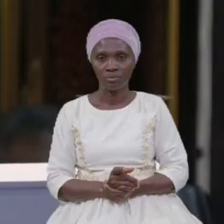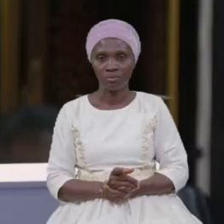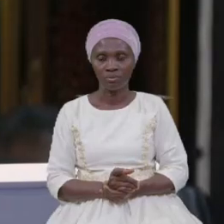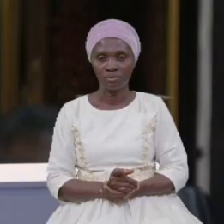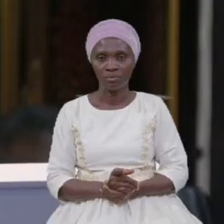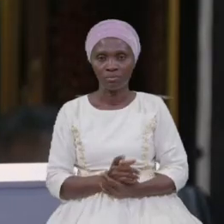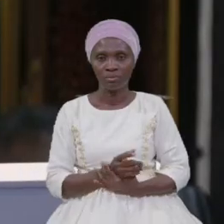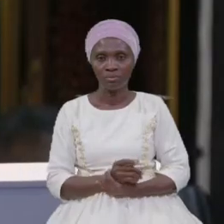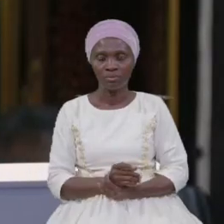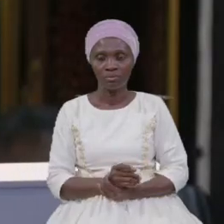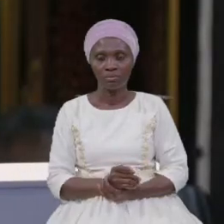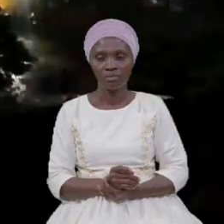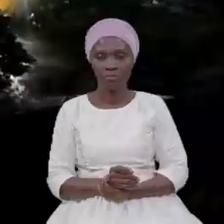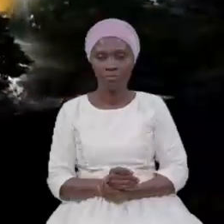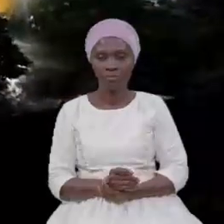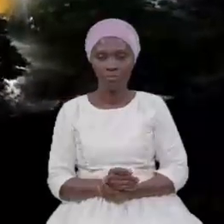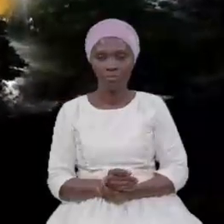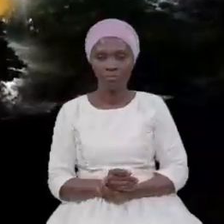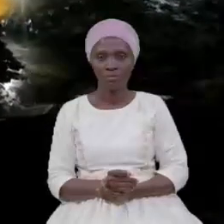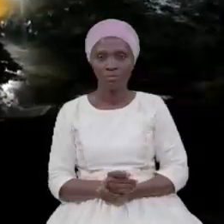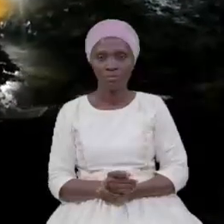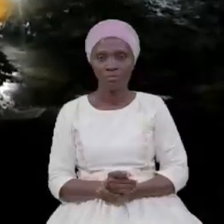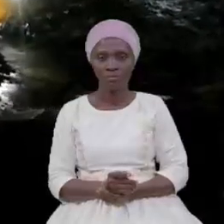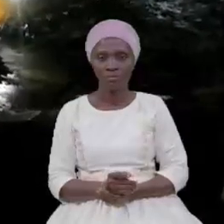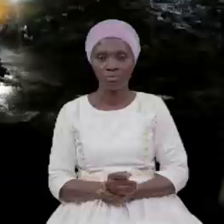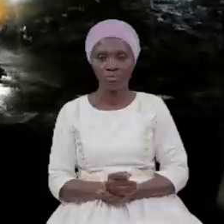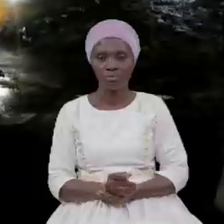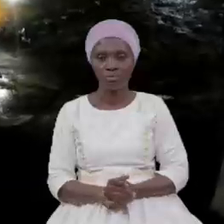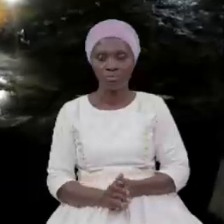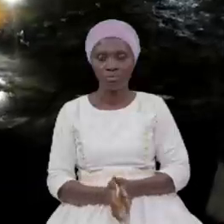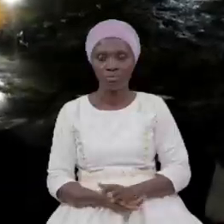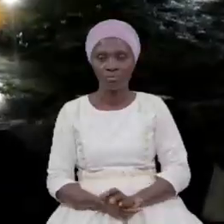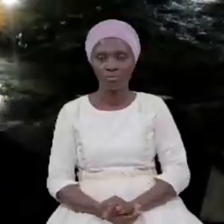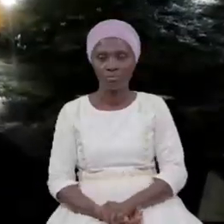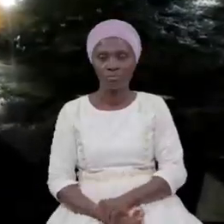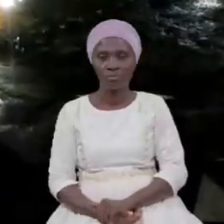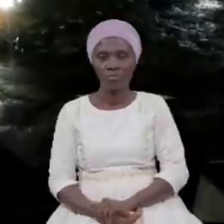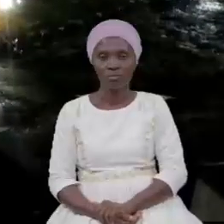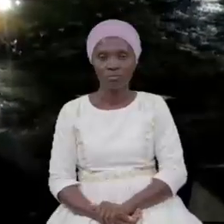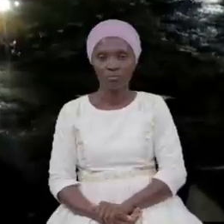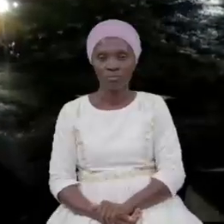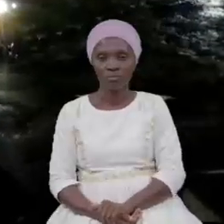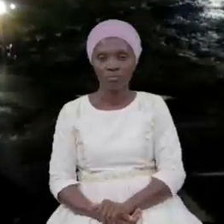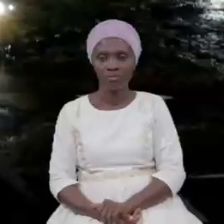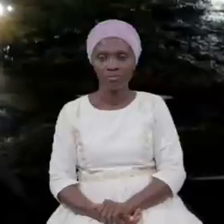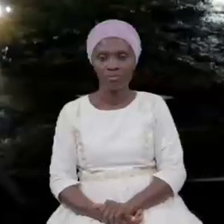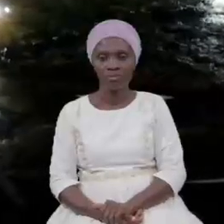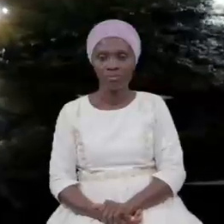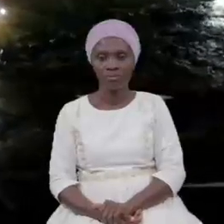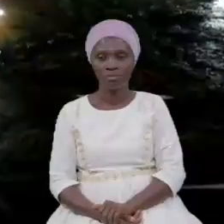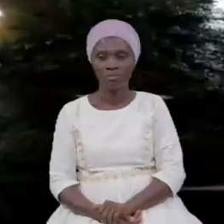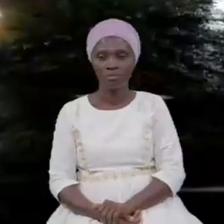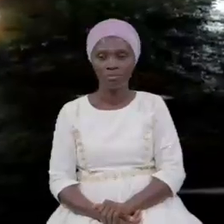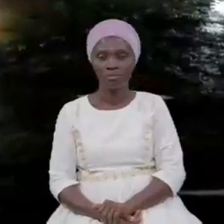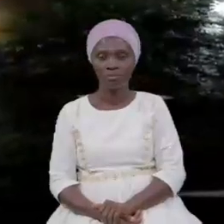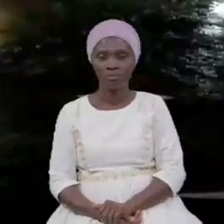right. Thank you very much. Please, just look around. If there are others that are